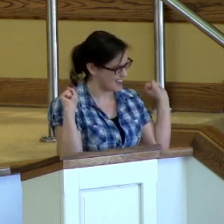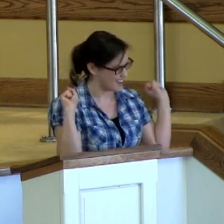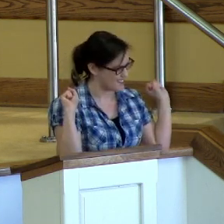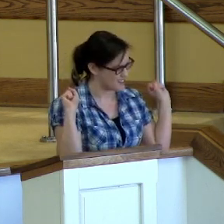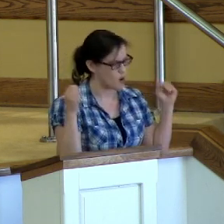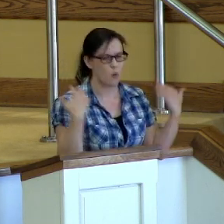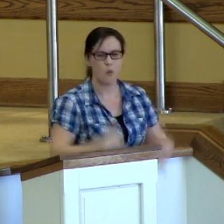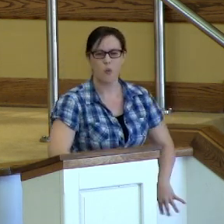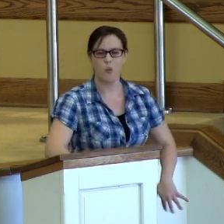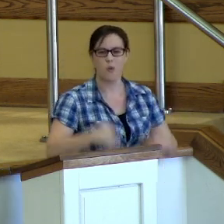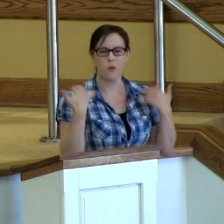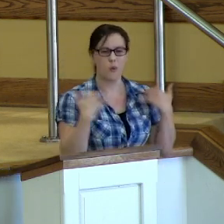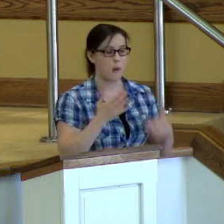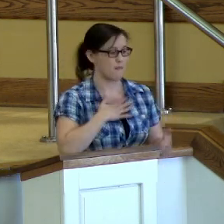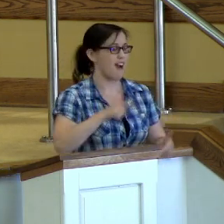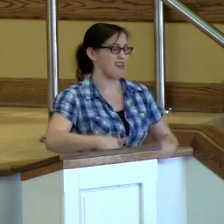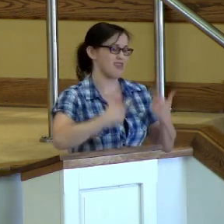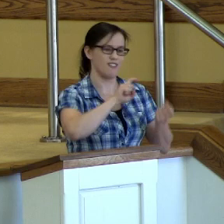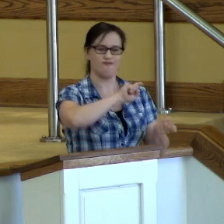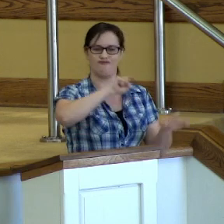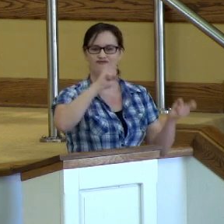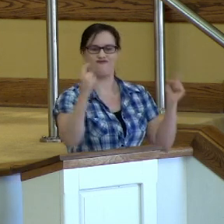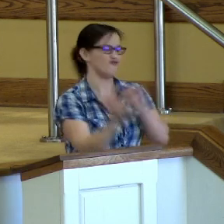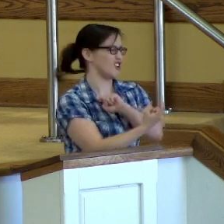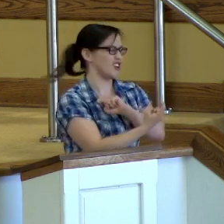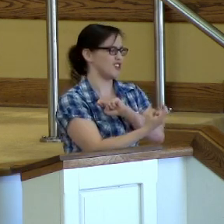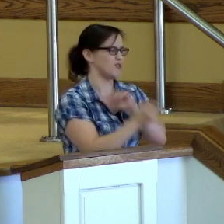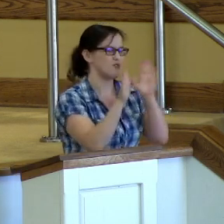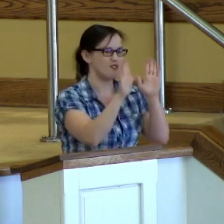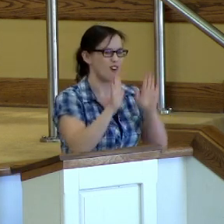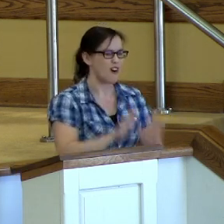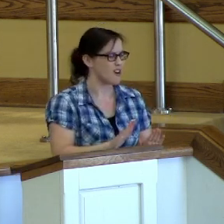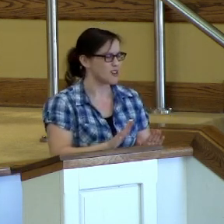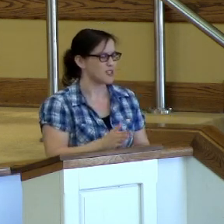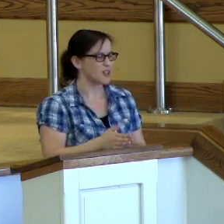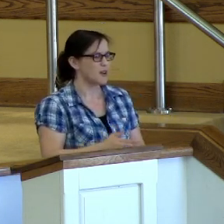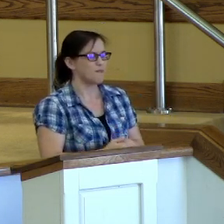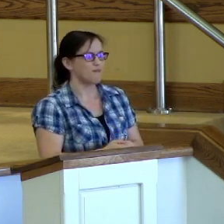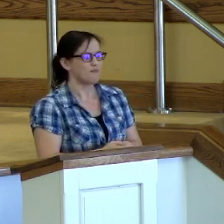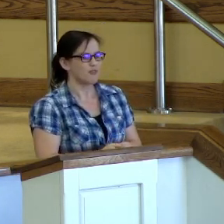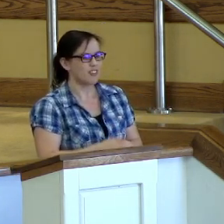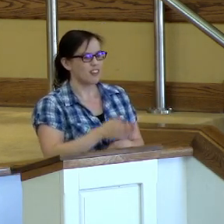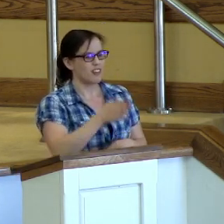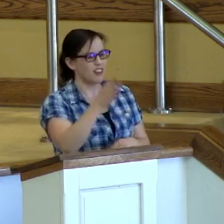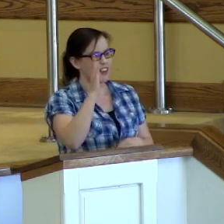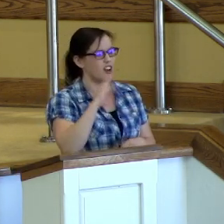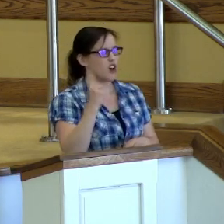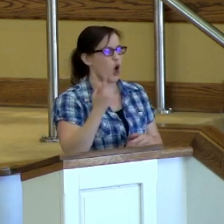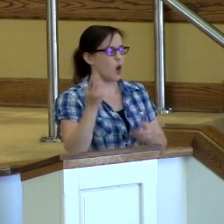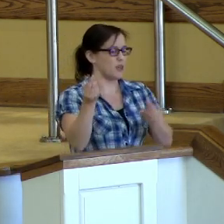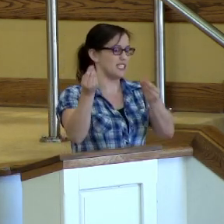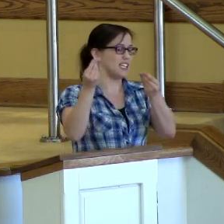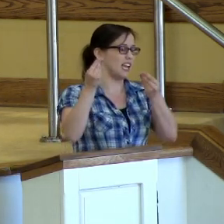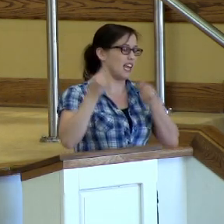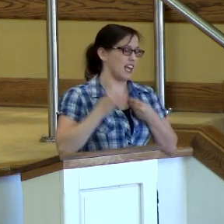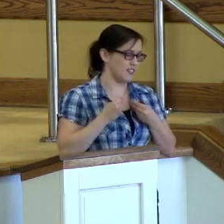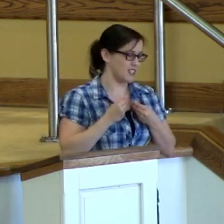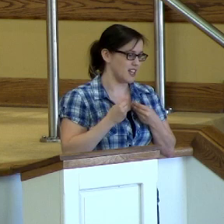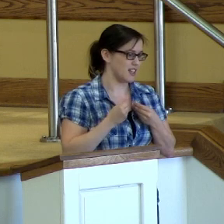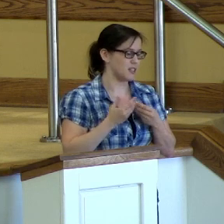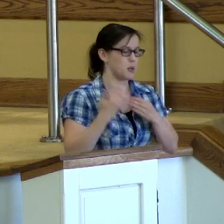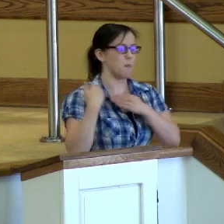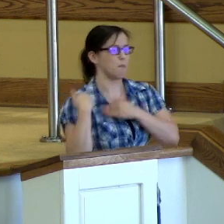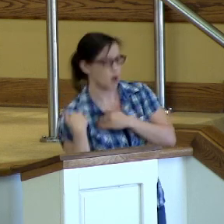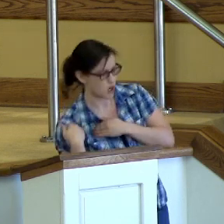with, amen? Somebody's gonna carry me through. He'll not give us any more than what we can take, what we can bear. He wants to be our burden